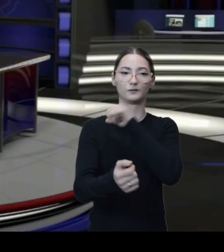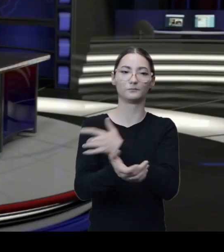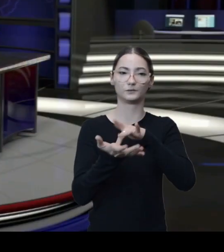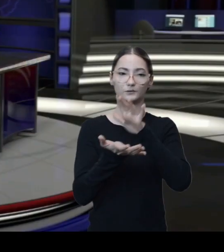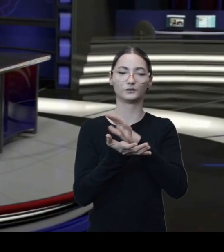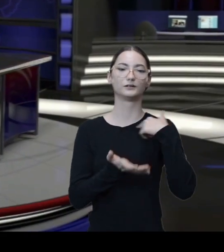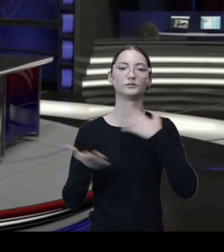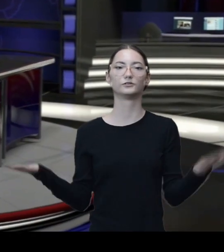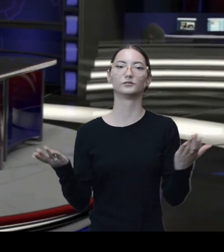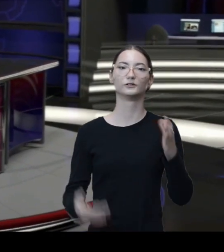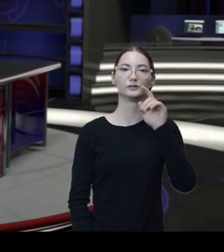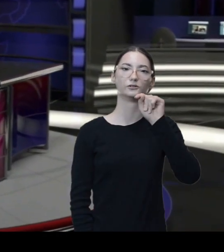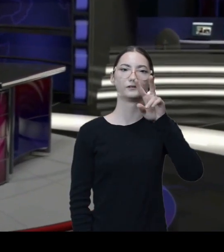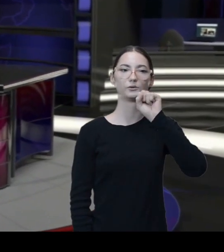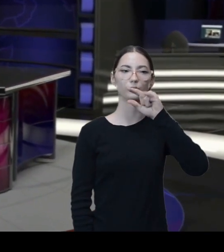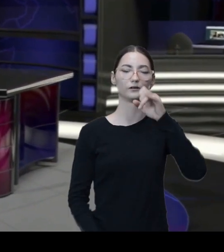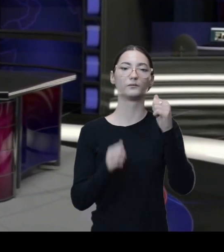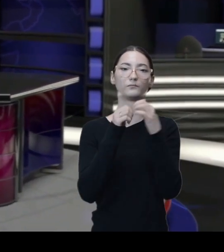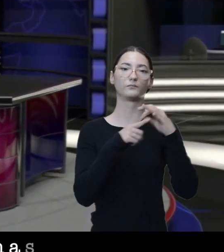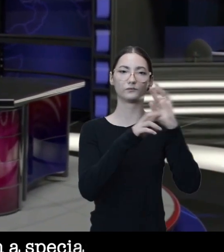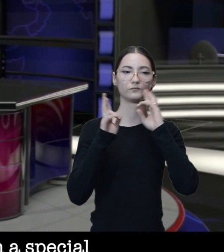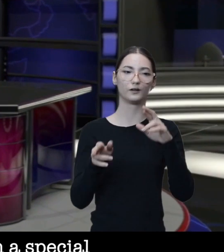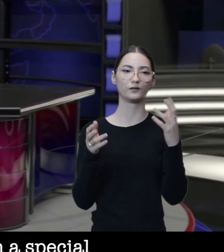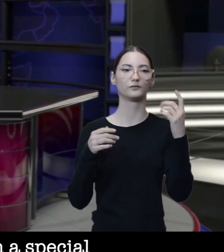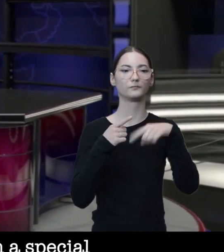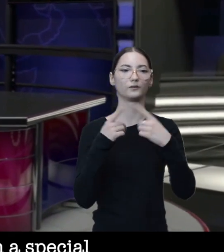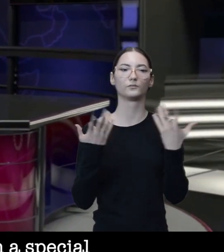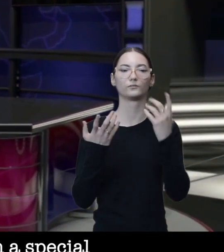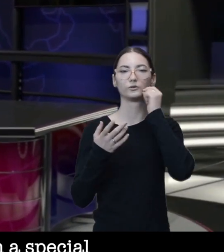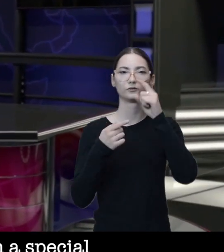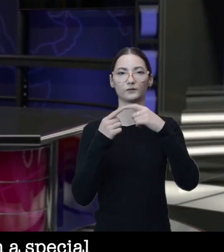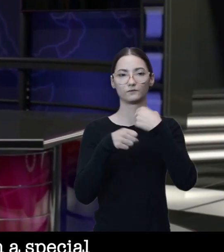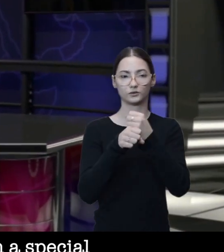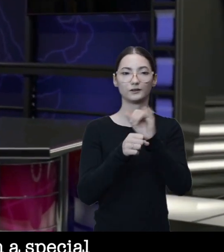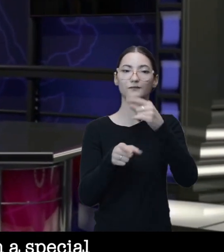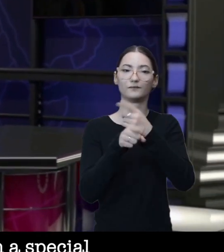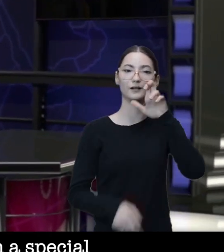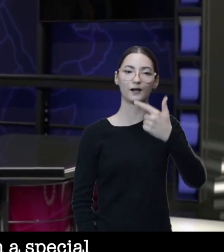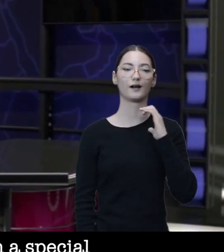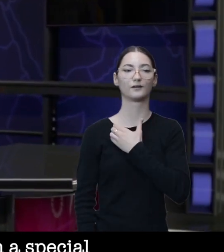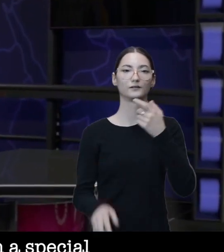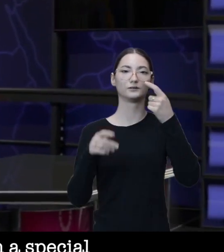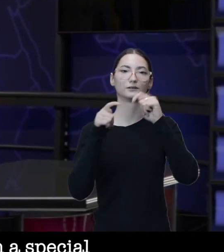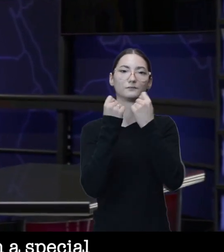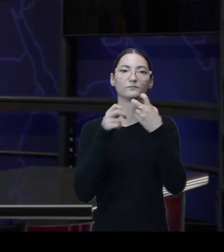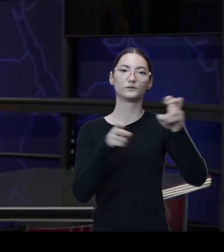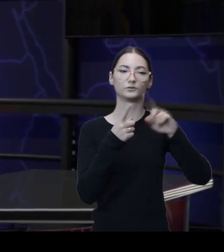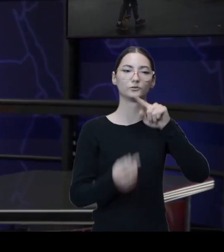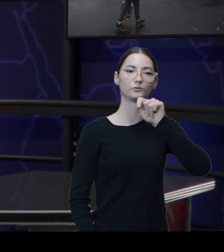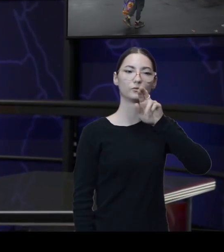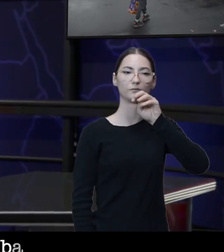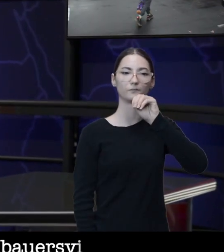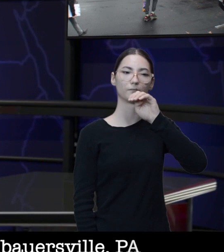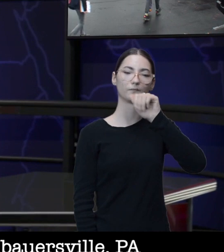Hello, we are the Tiger Techs from Armstrong Middle School. We are here in our television studio with a special report to tell you what's so cool about manufacturing.